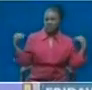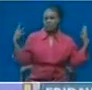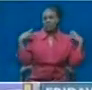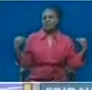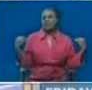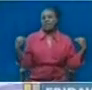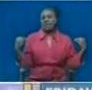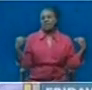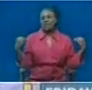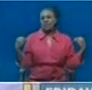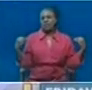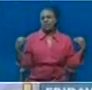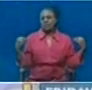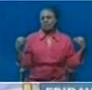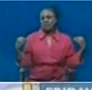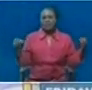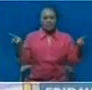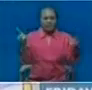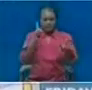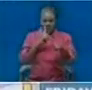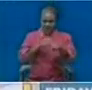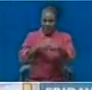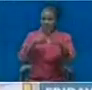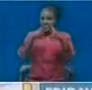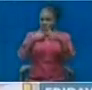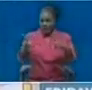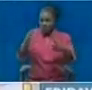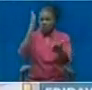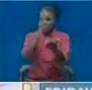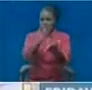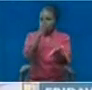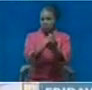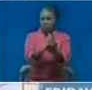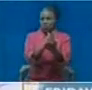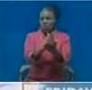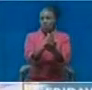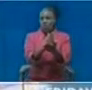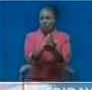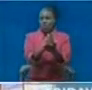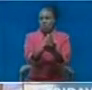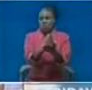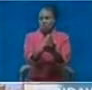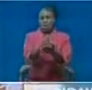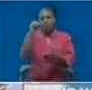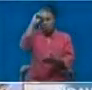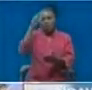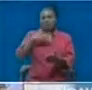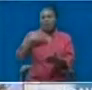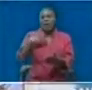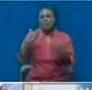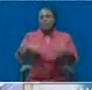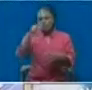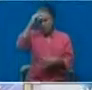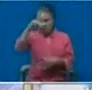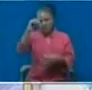work to get to where we are. And in the beginning, really, we weren't all that, my opinion. No, we're